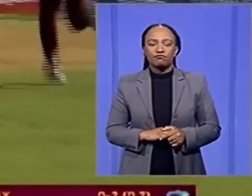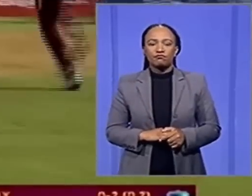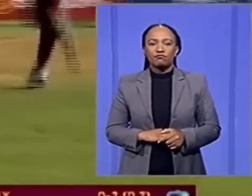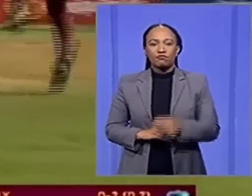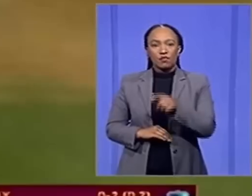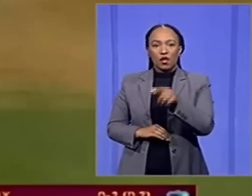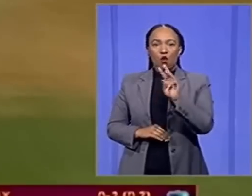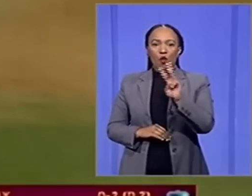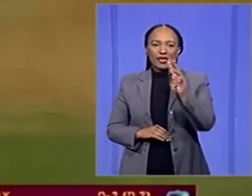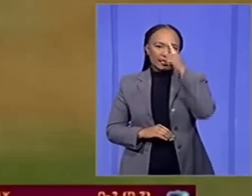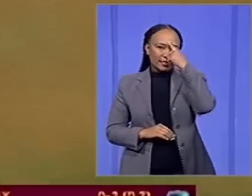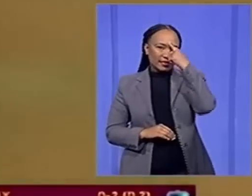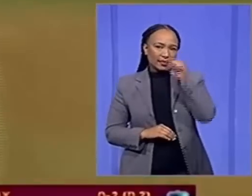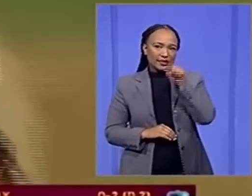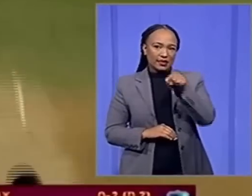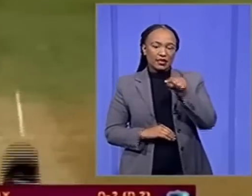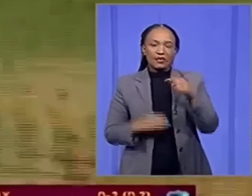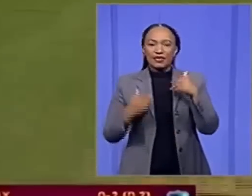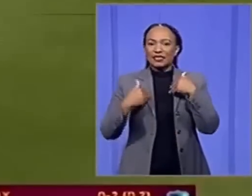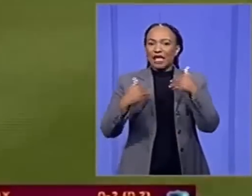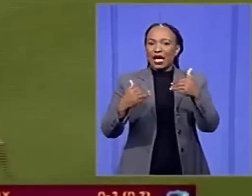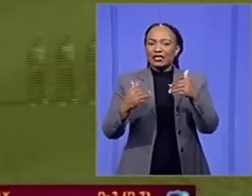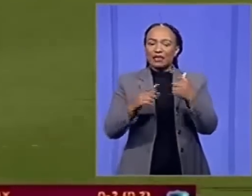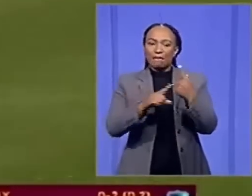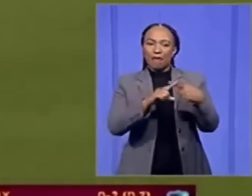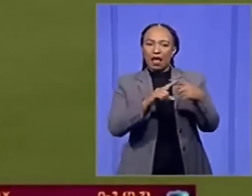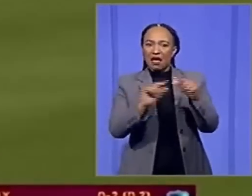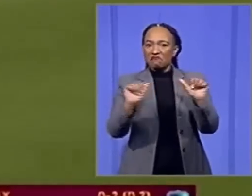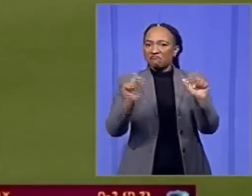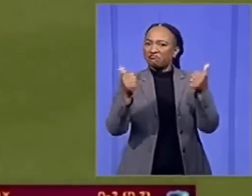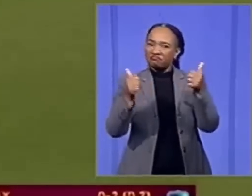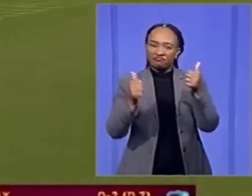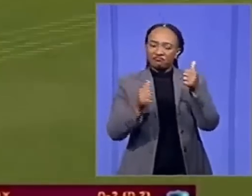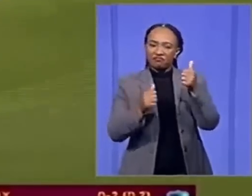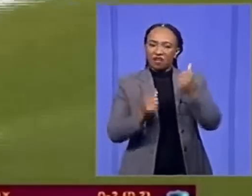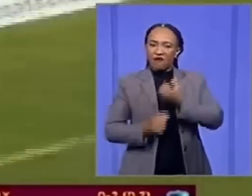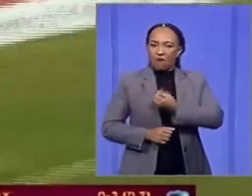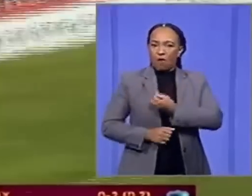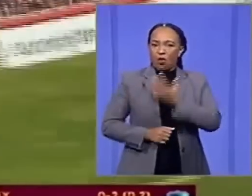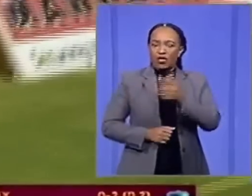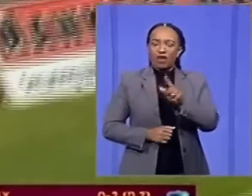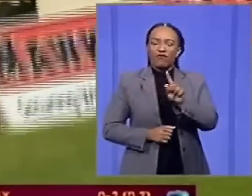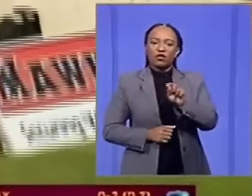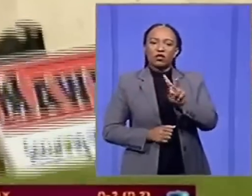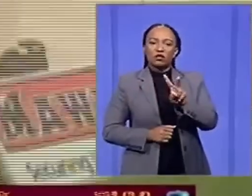West Indies ha ya qala papadi hantle kgahlano le di Proteas tournamenteng ya T20